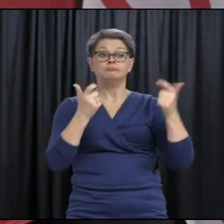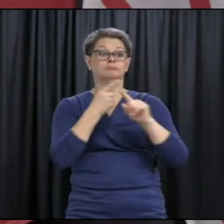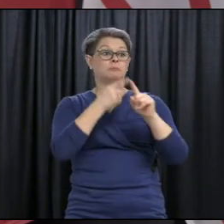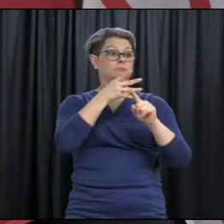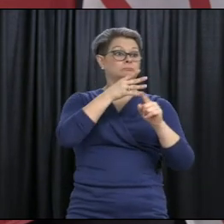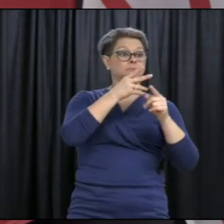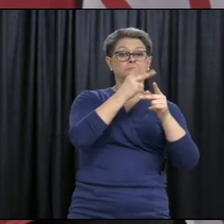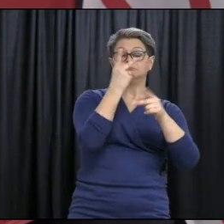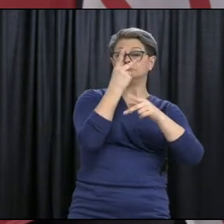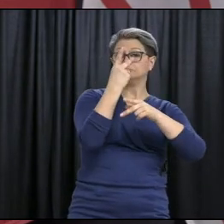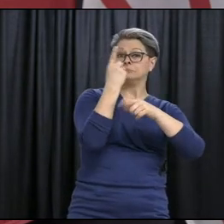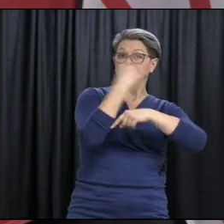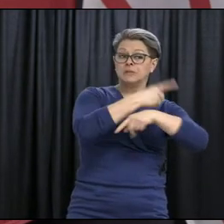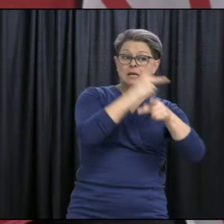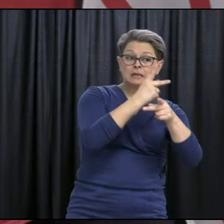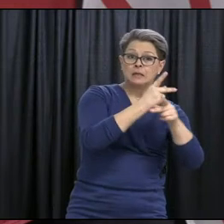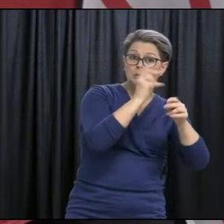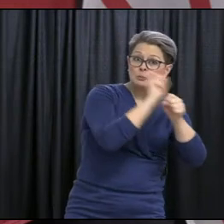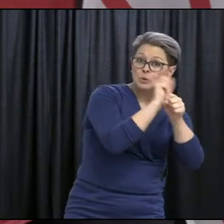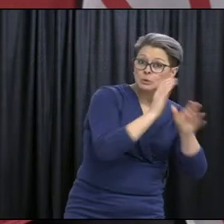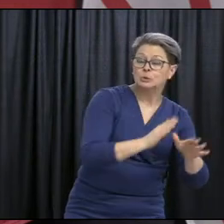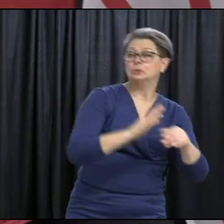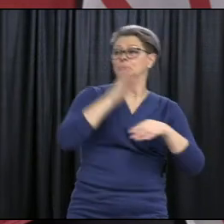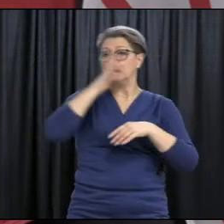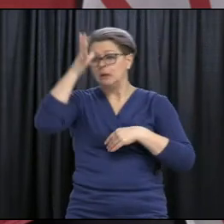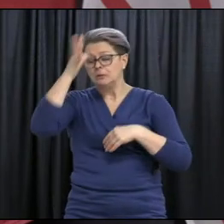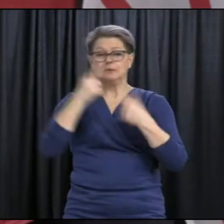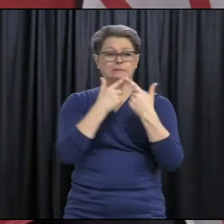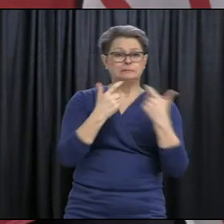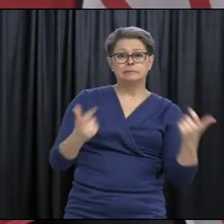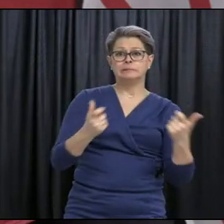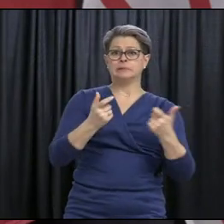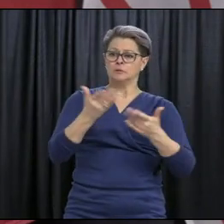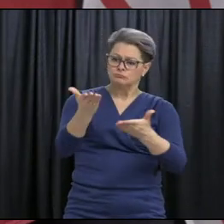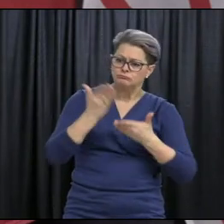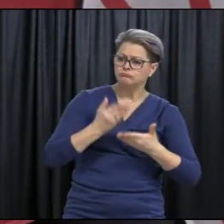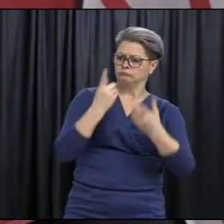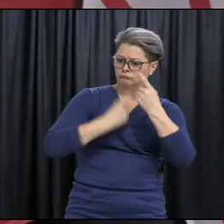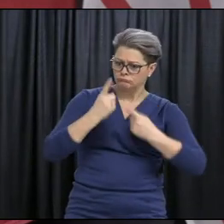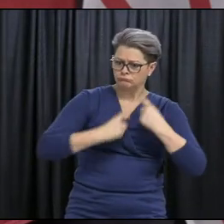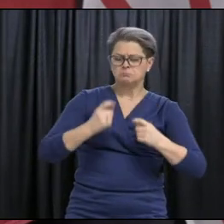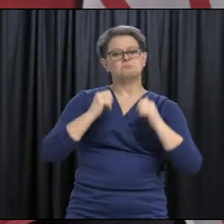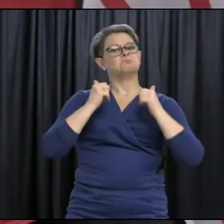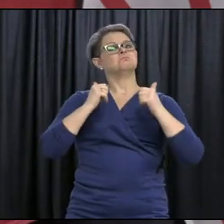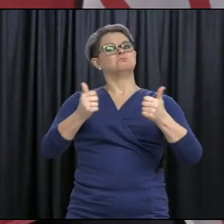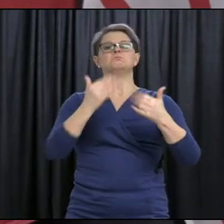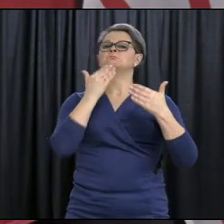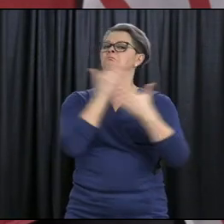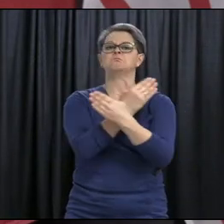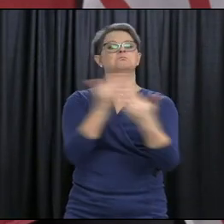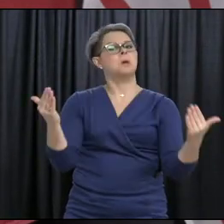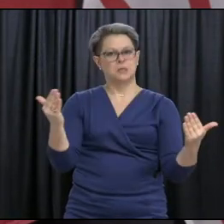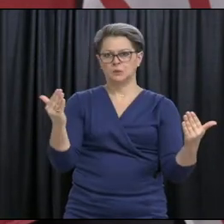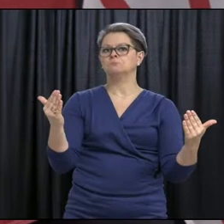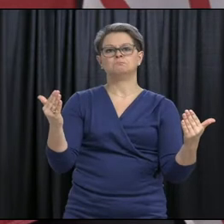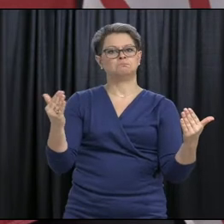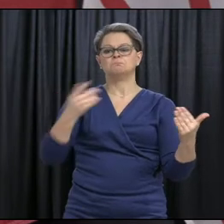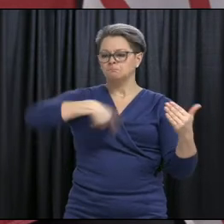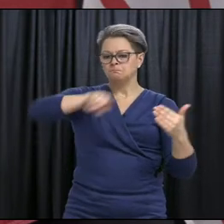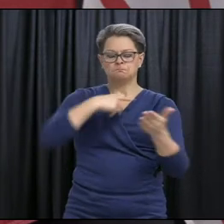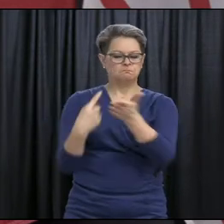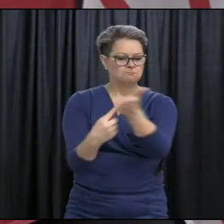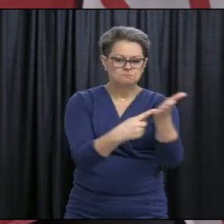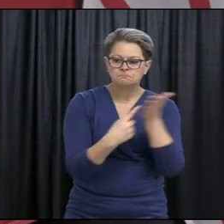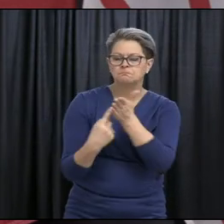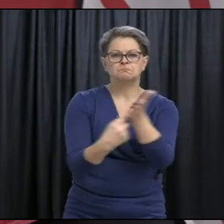parents, and I want to thank everybody for reaching out and for the dialogue. Listening to and working